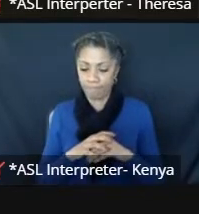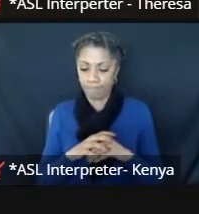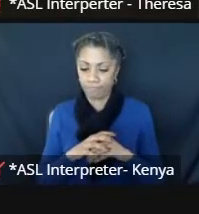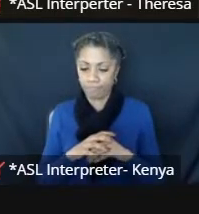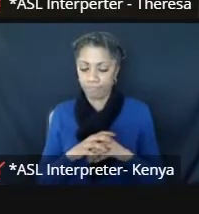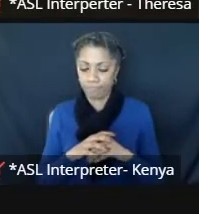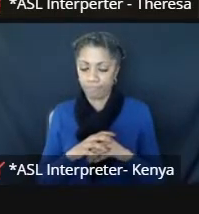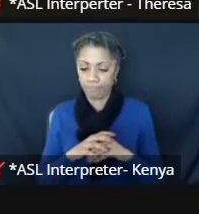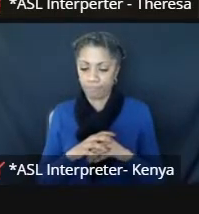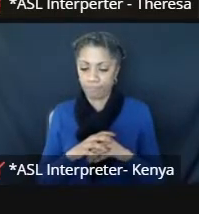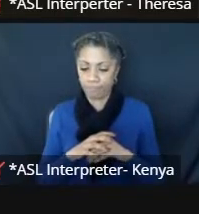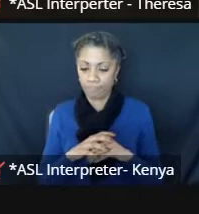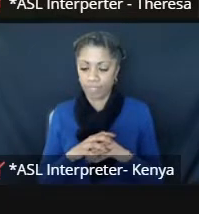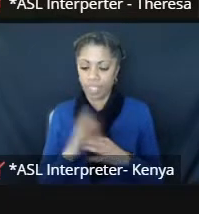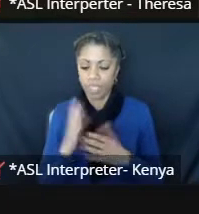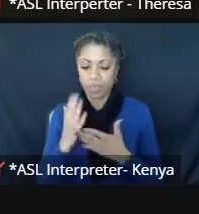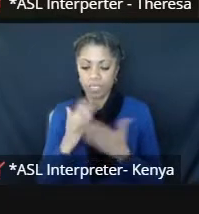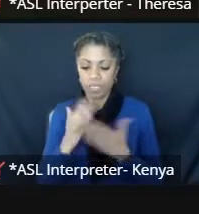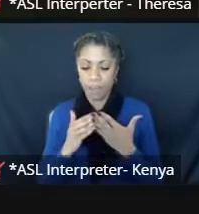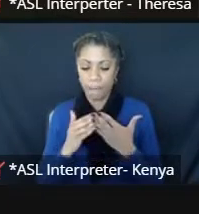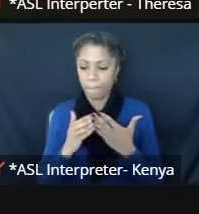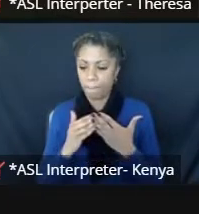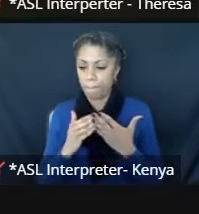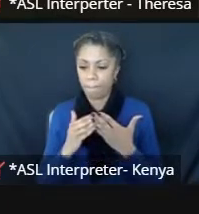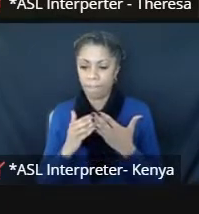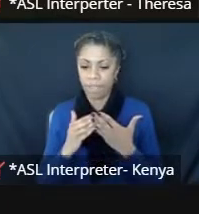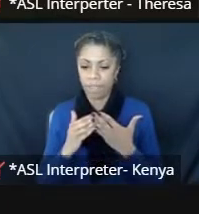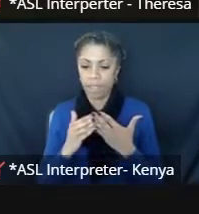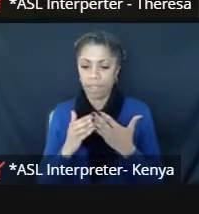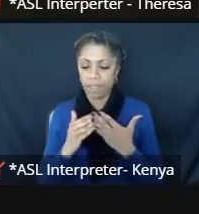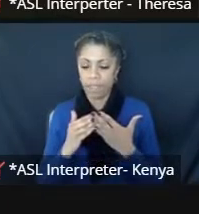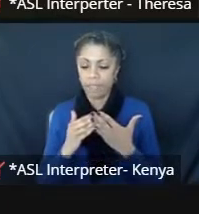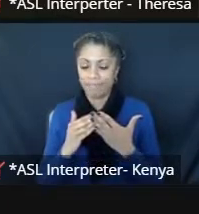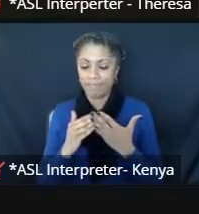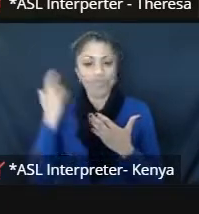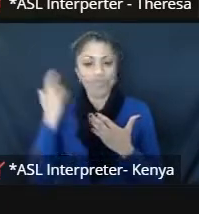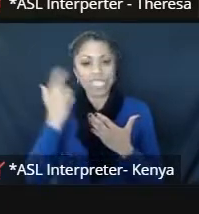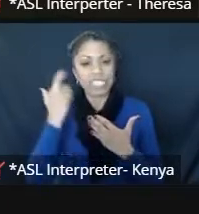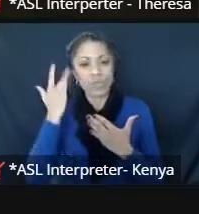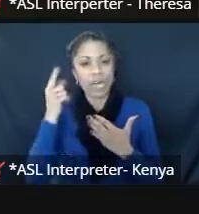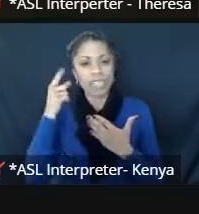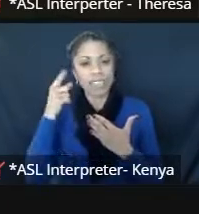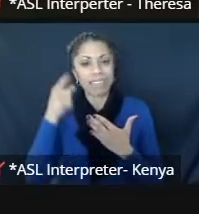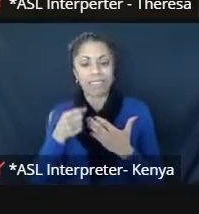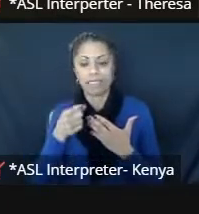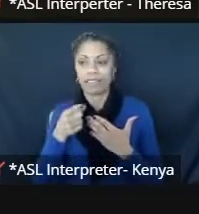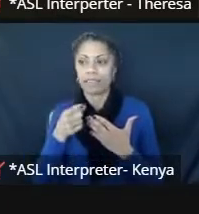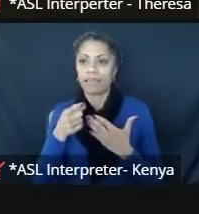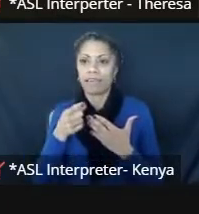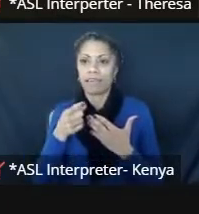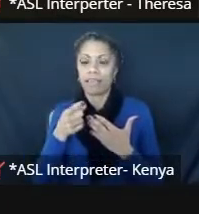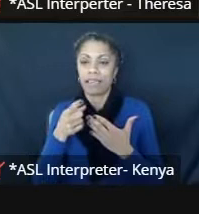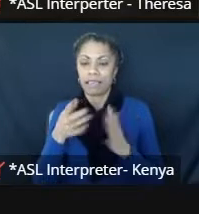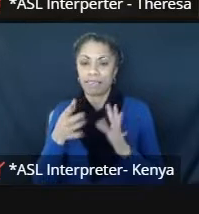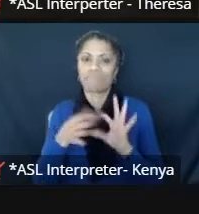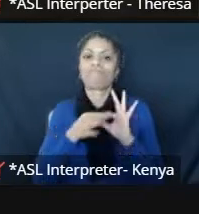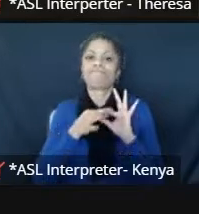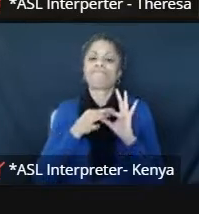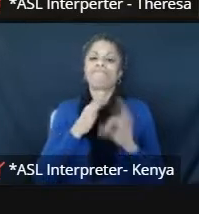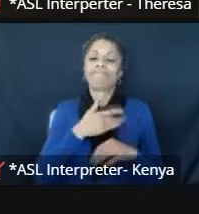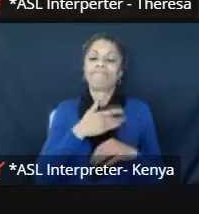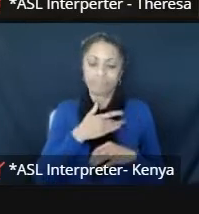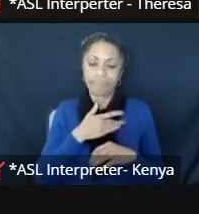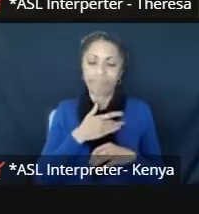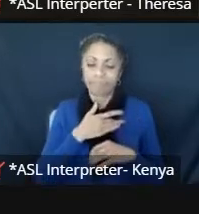there were several reasons that this really resonated with them. The whole child approach,